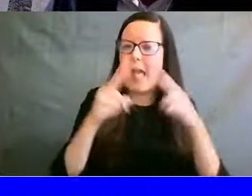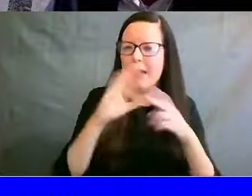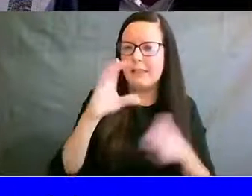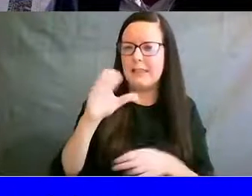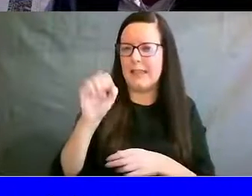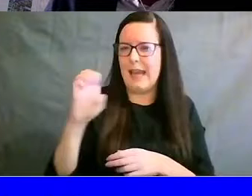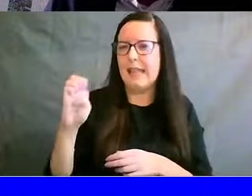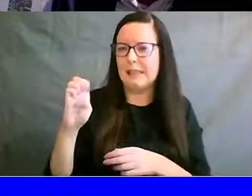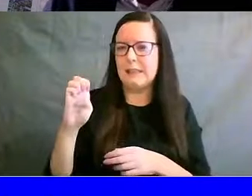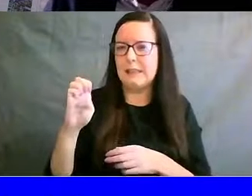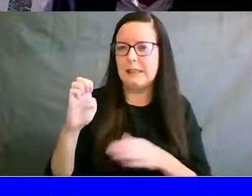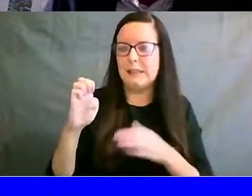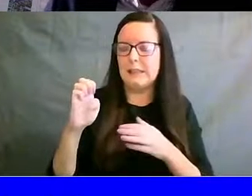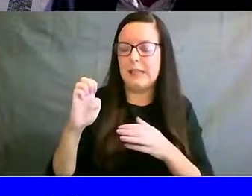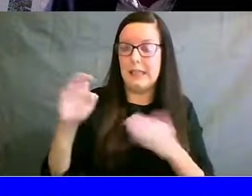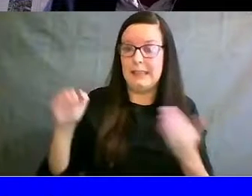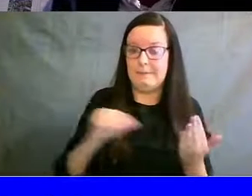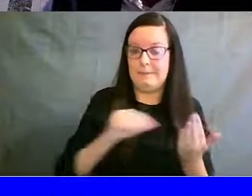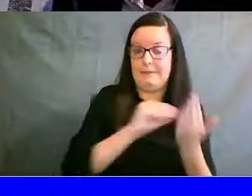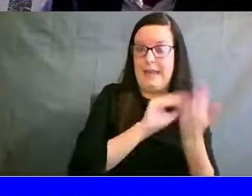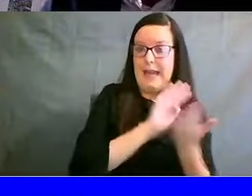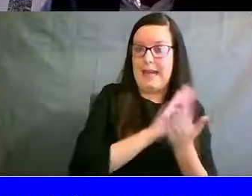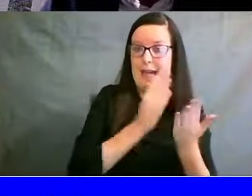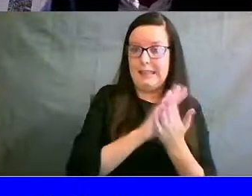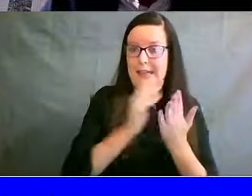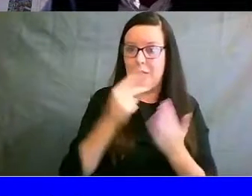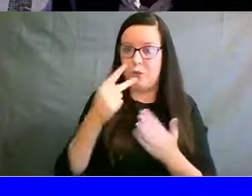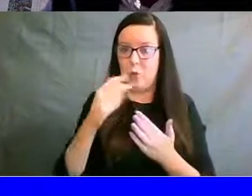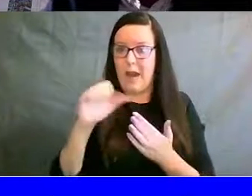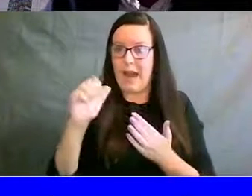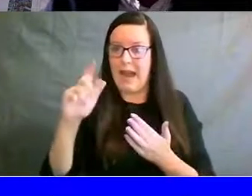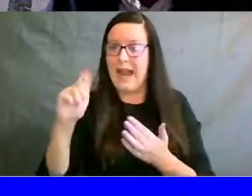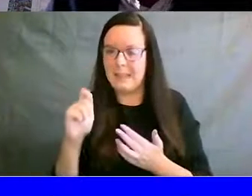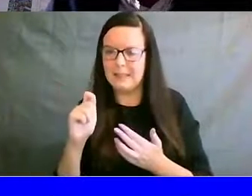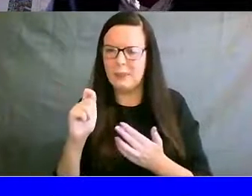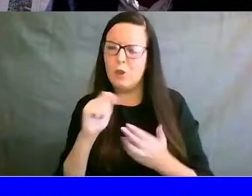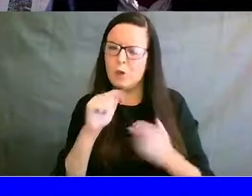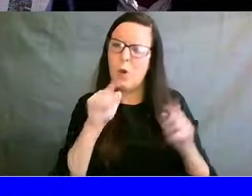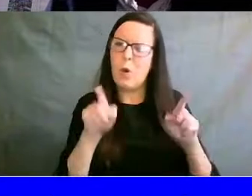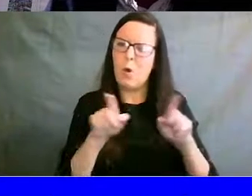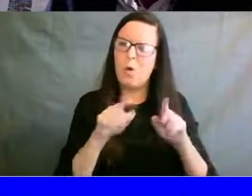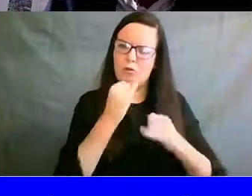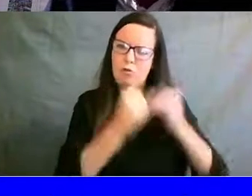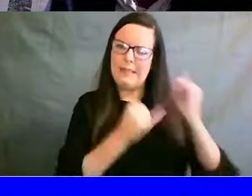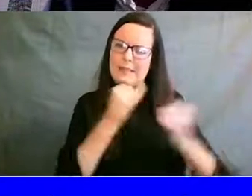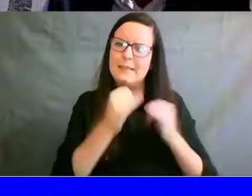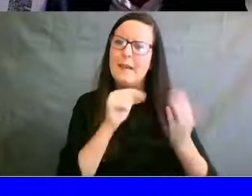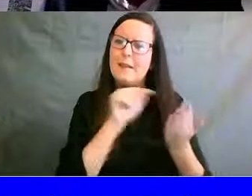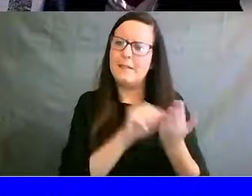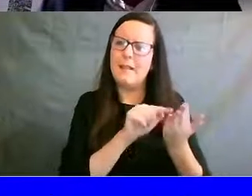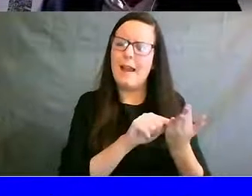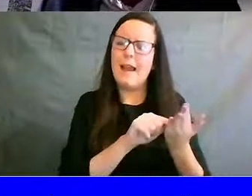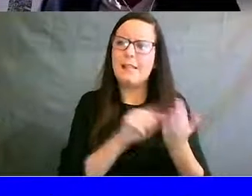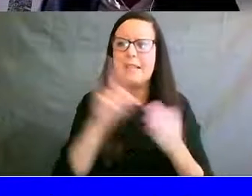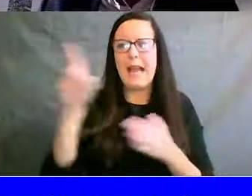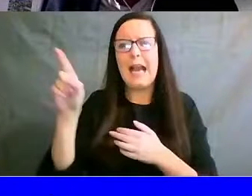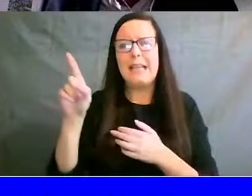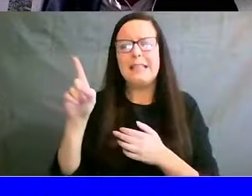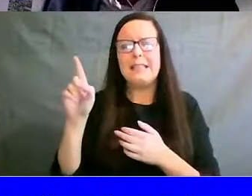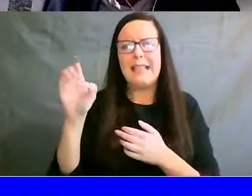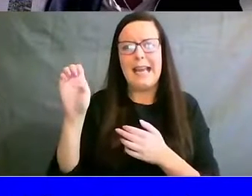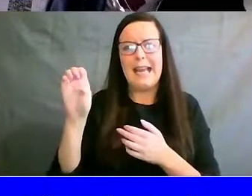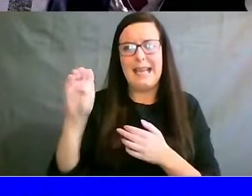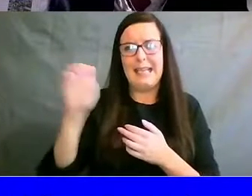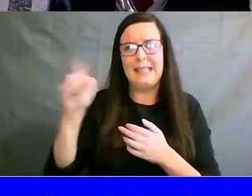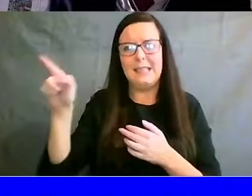So this again was to be criticised, and the Home Office in England expressly rejected the idea of having an offence gateway